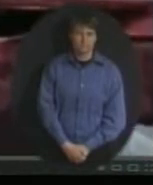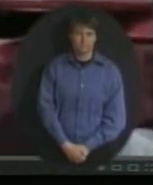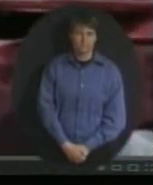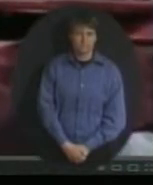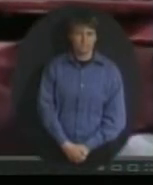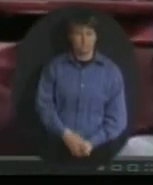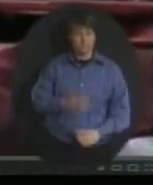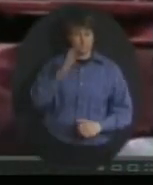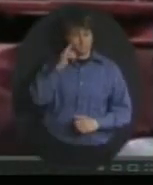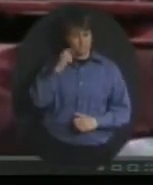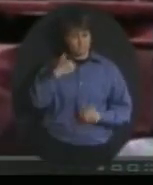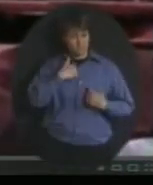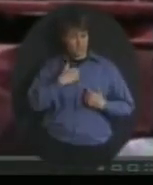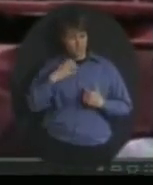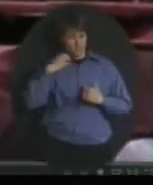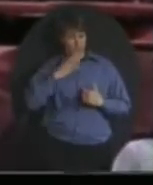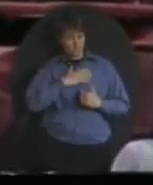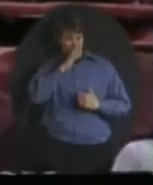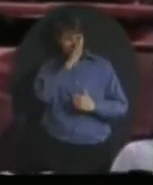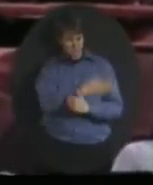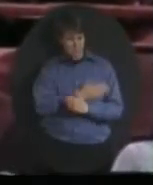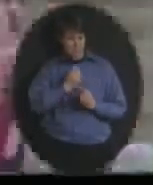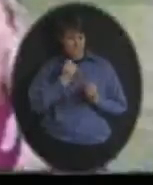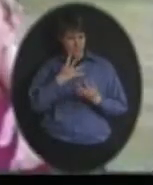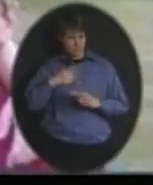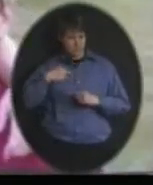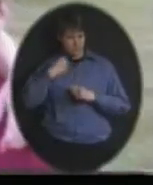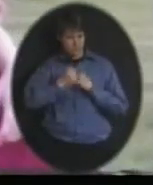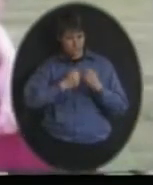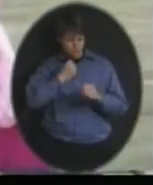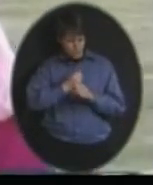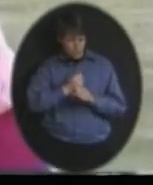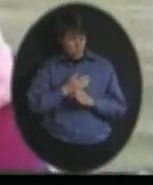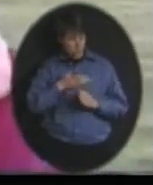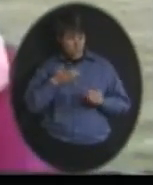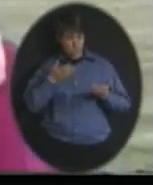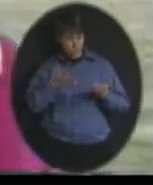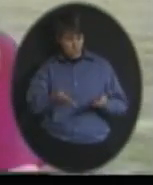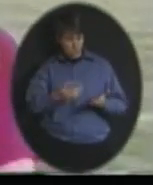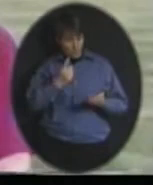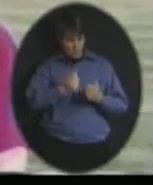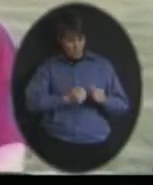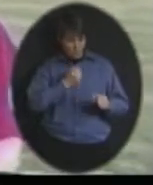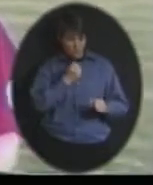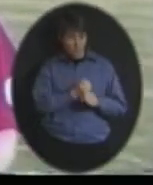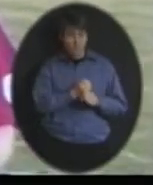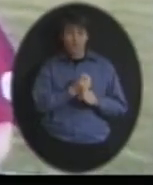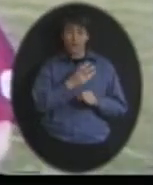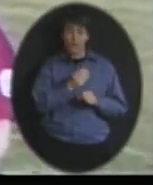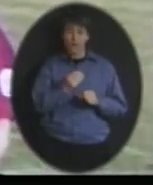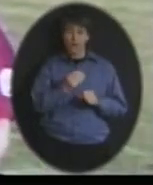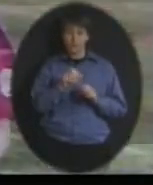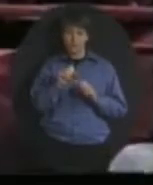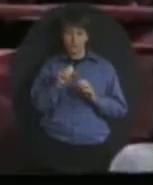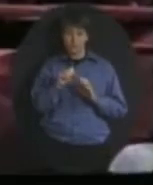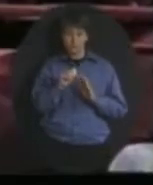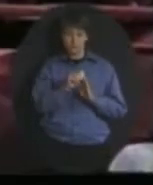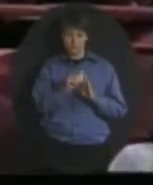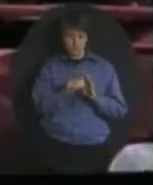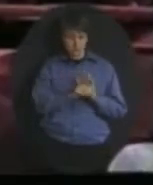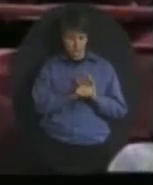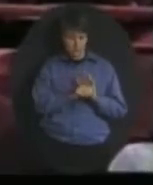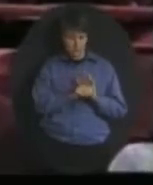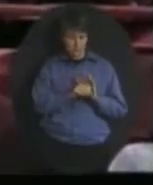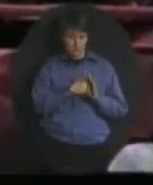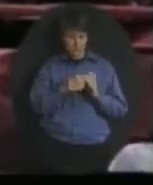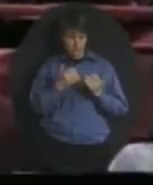You know, I was coaching my son for a number of years, and there we were one year in the state finals playing, you